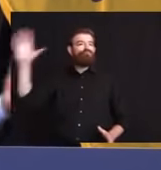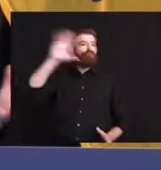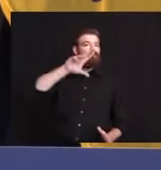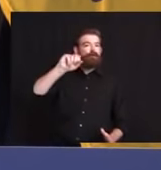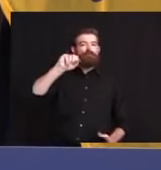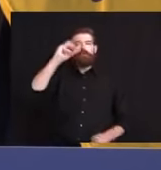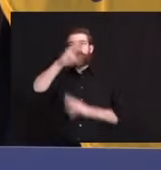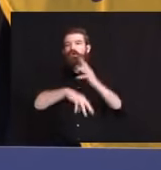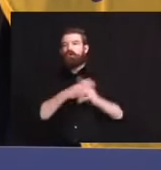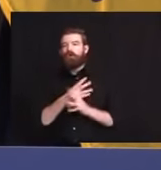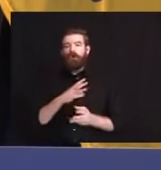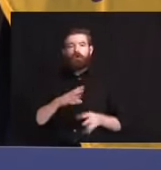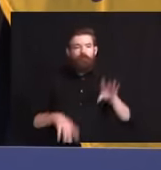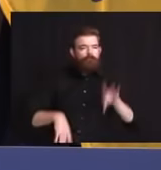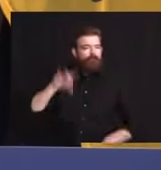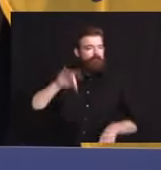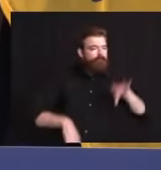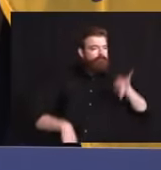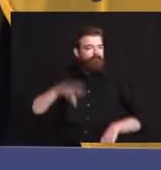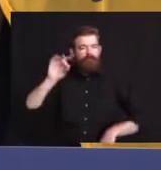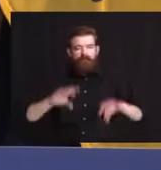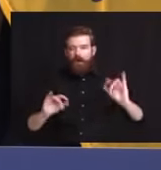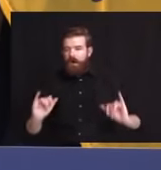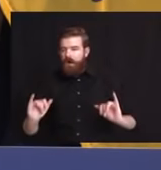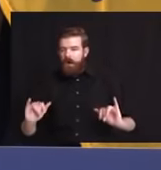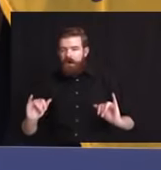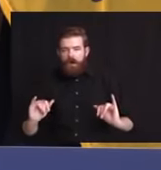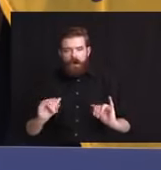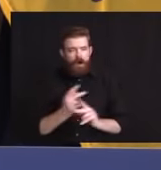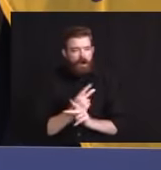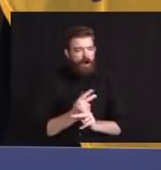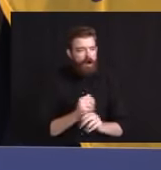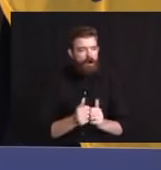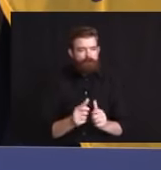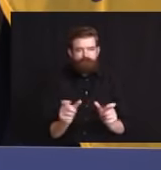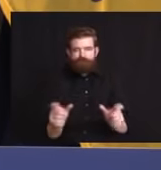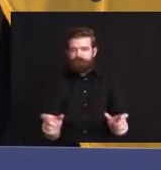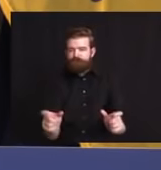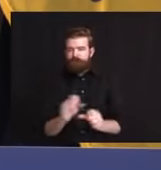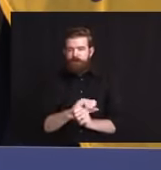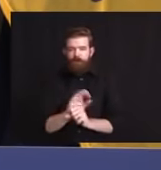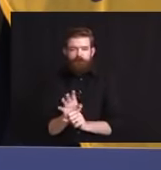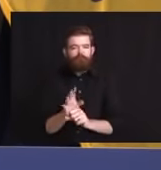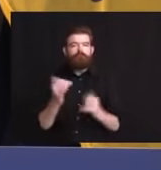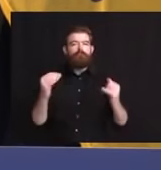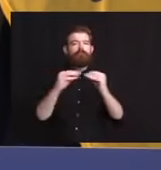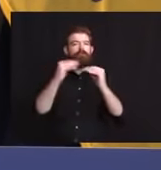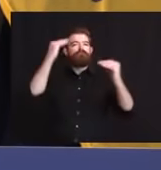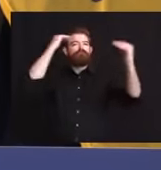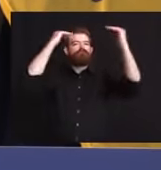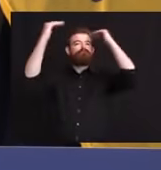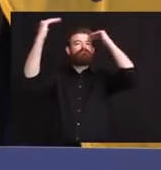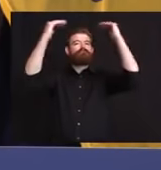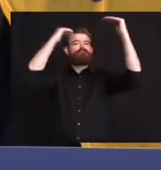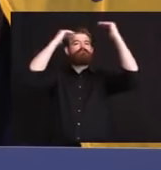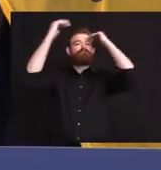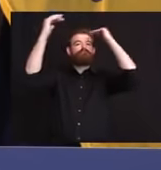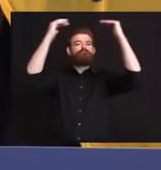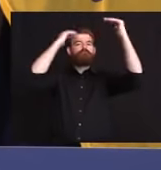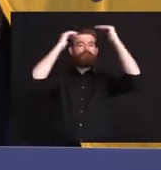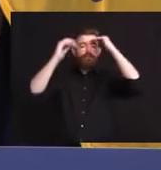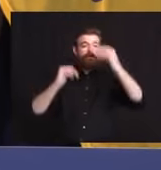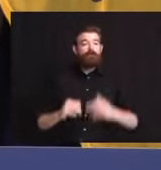better, but there's just an enormous amount of knowledge that's been built up over that period of time. A couple of quick comments